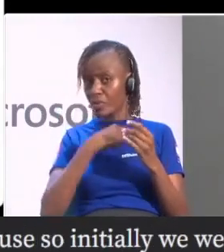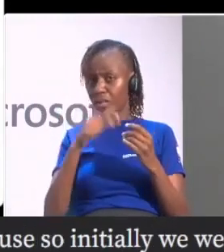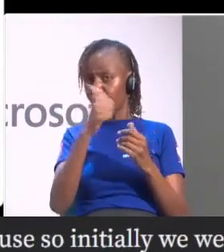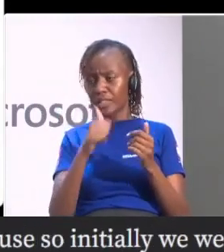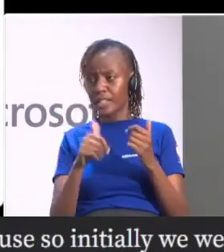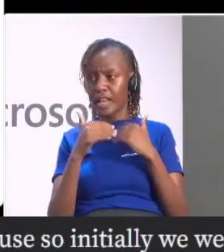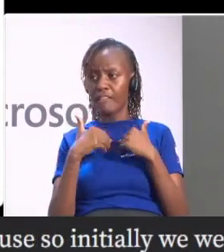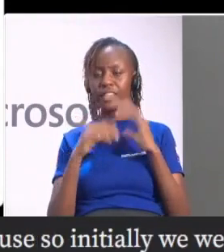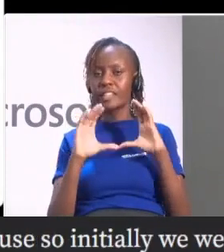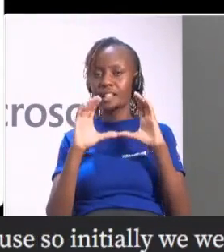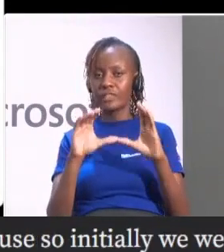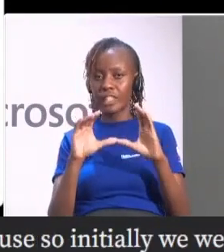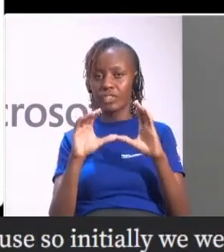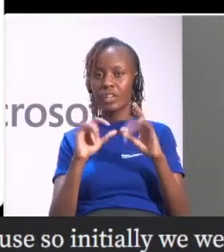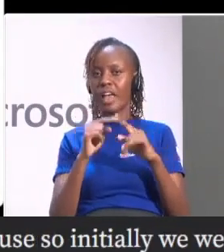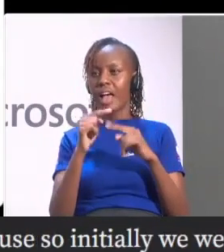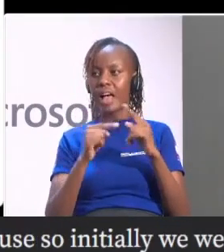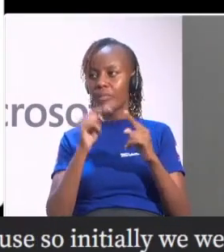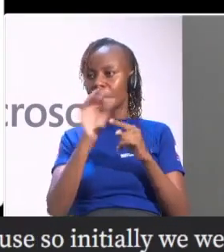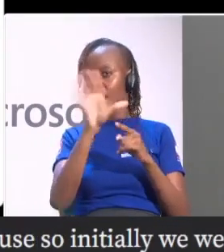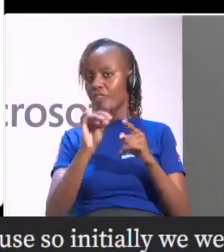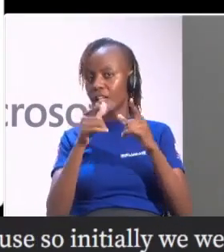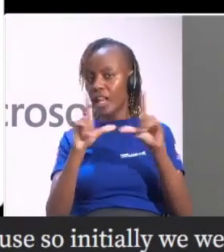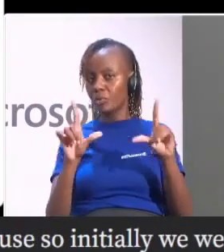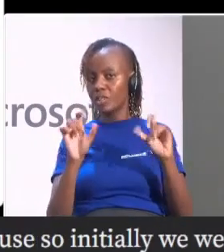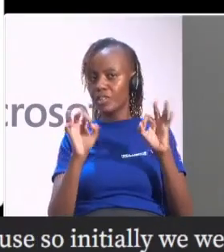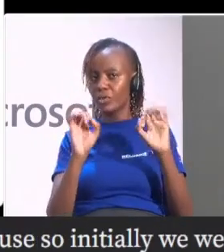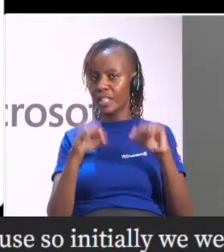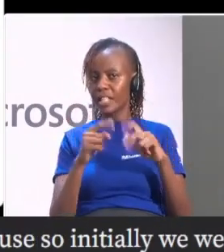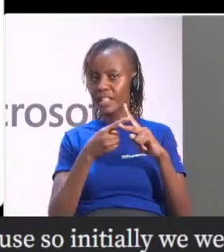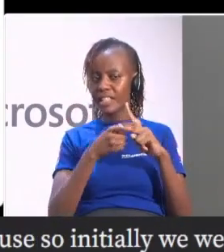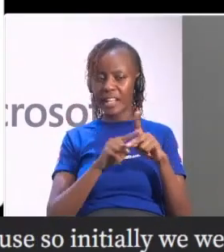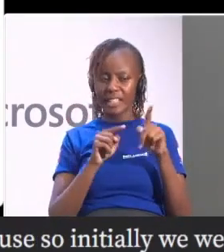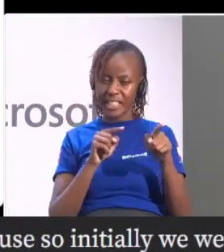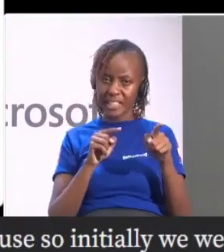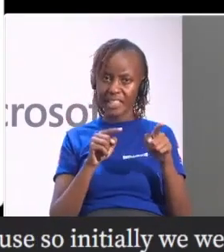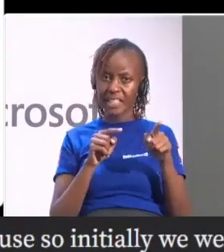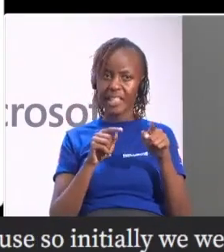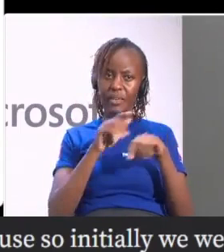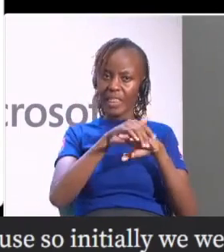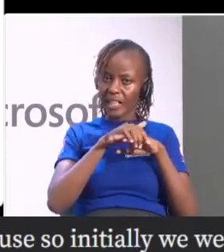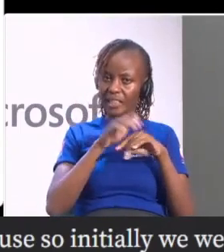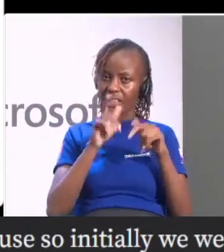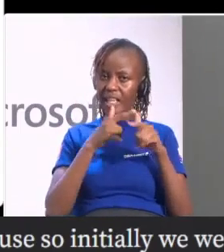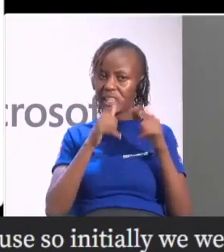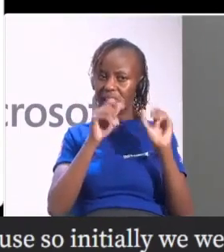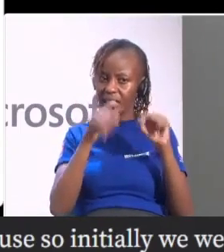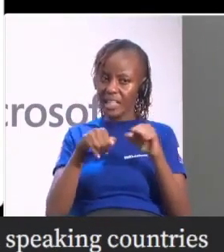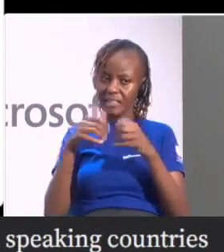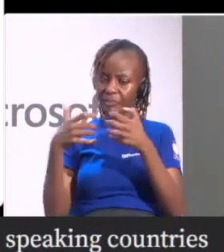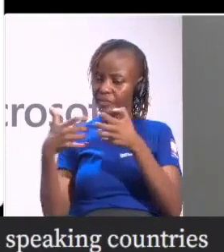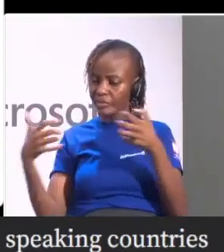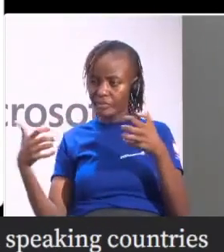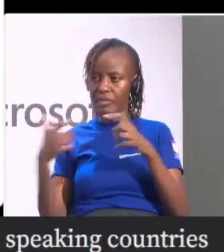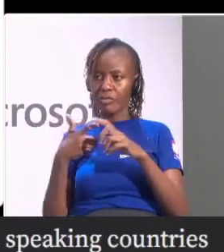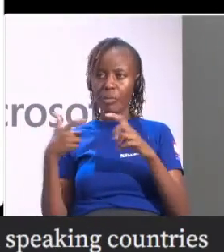body of knowledge in a lot of the African languages. If we can start there, maybe, potentially, that's one way of narrowing the scope from the